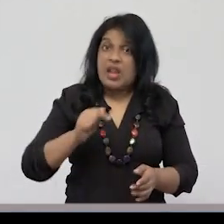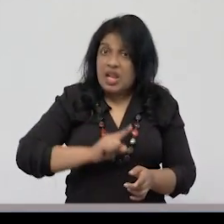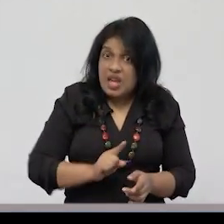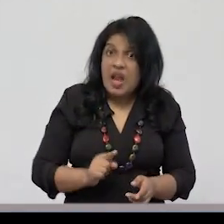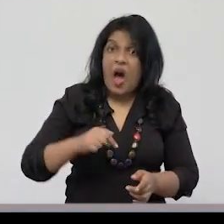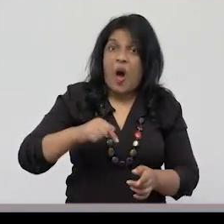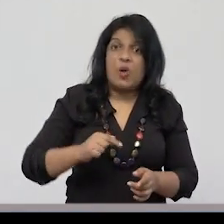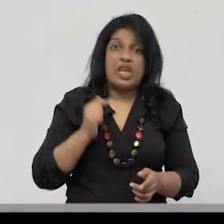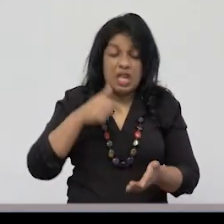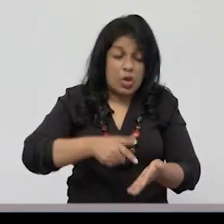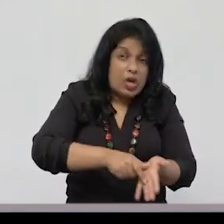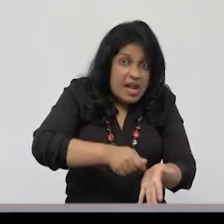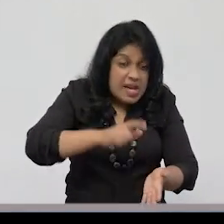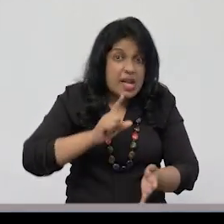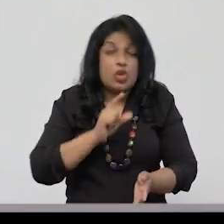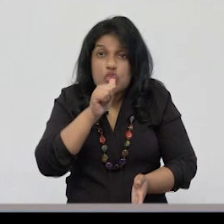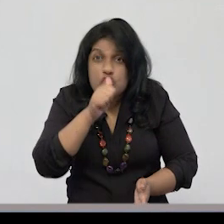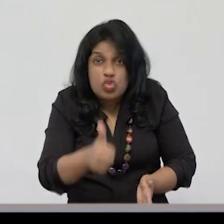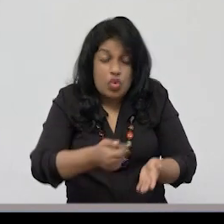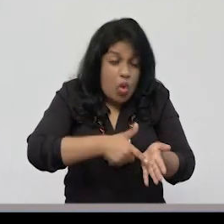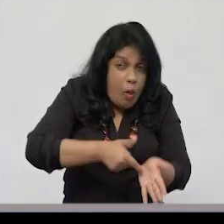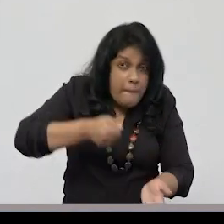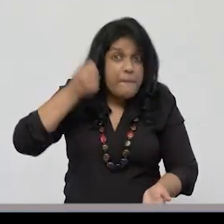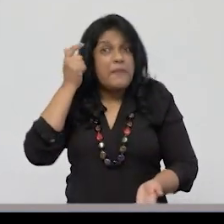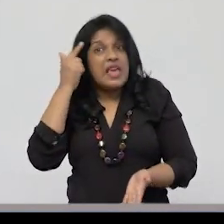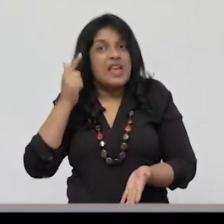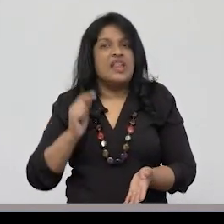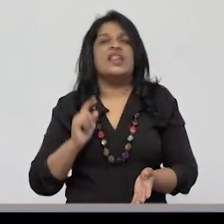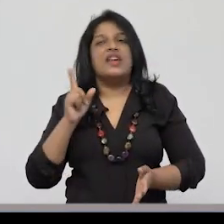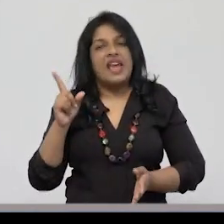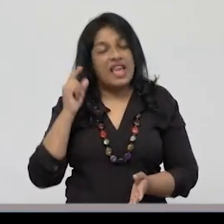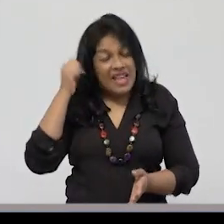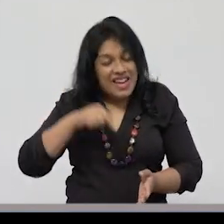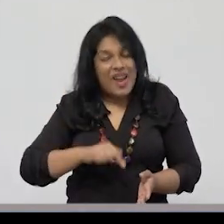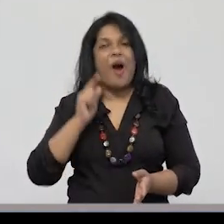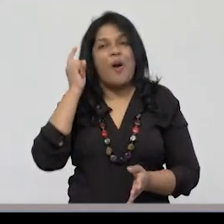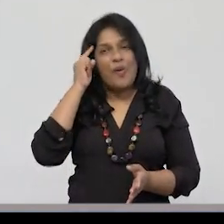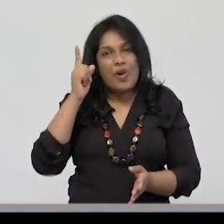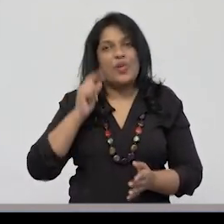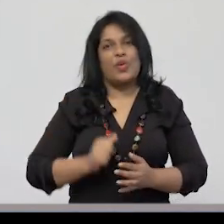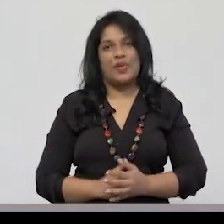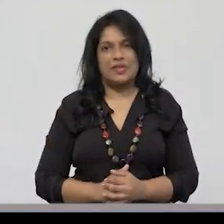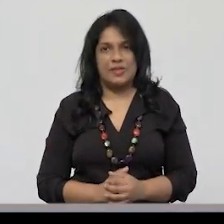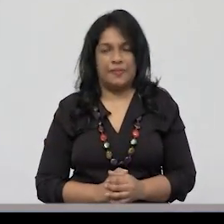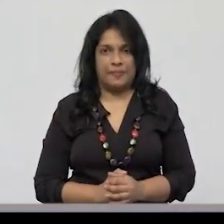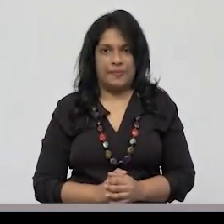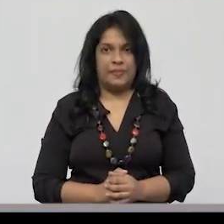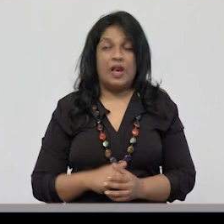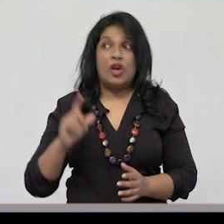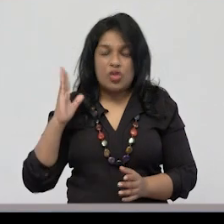the ramifications of what Jesus was saying here. You know, it says, if you do 3 things